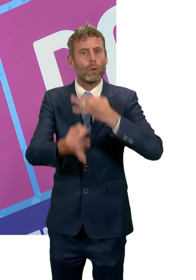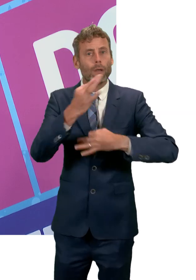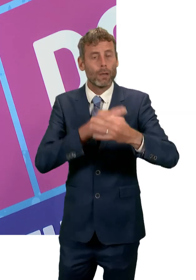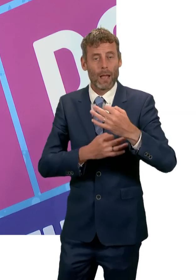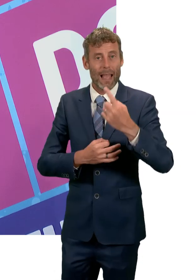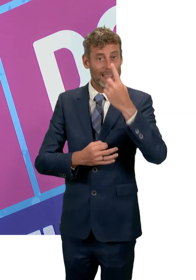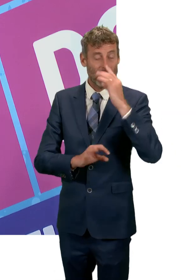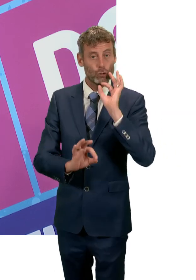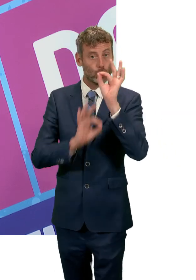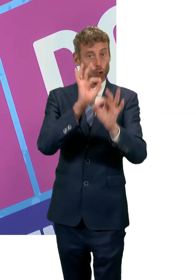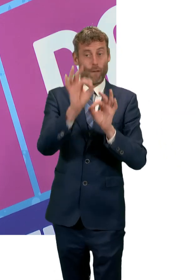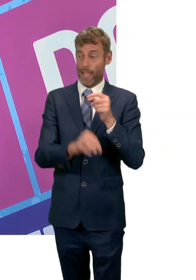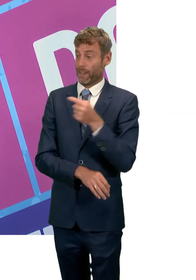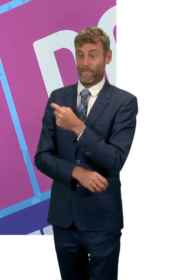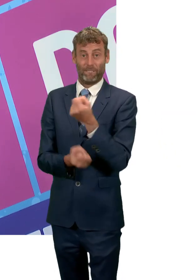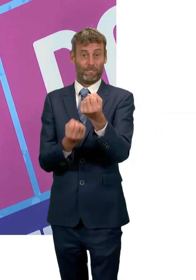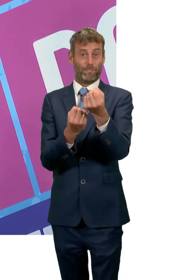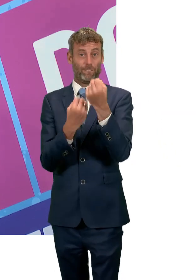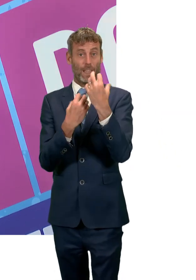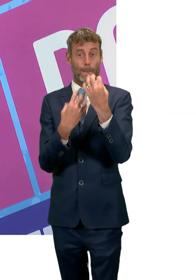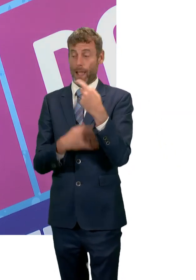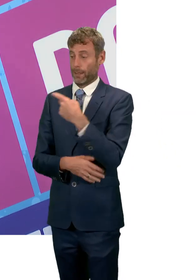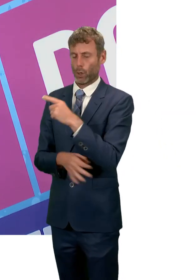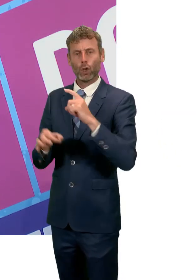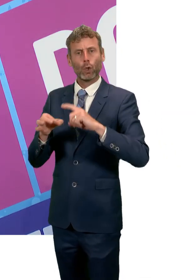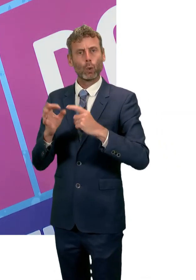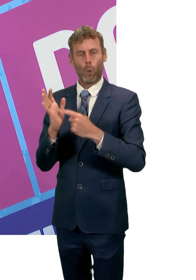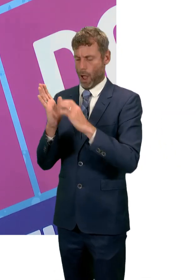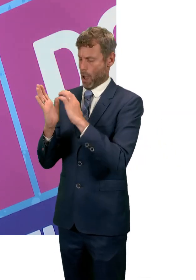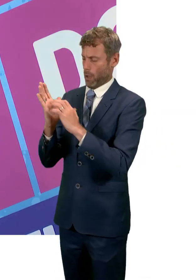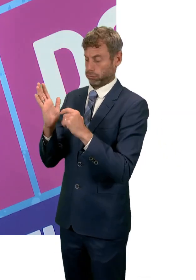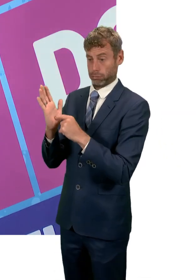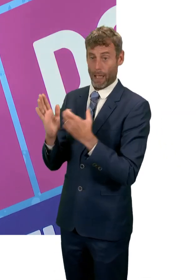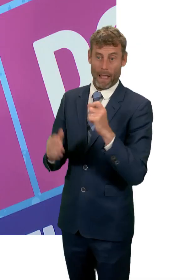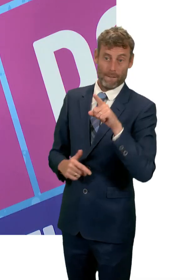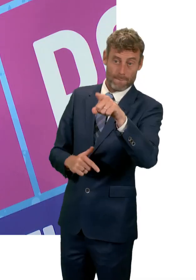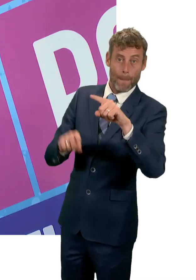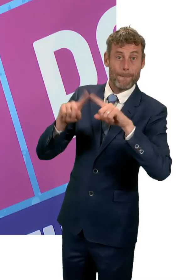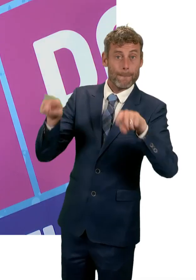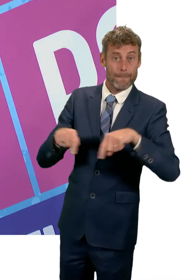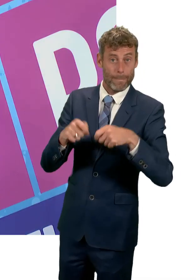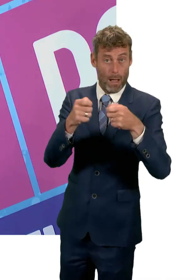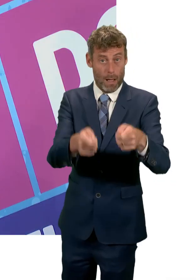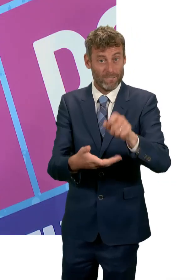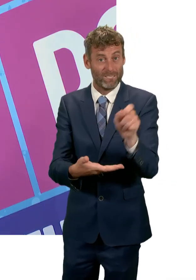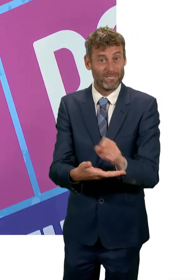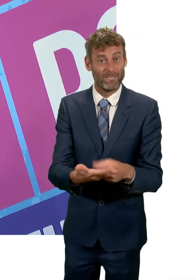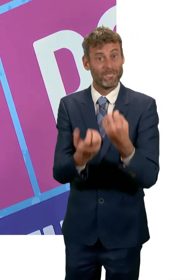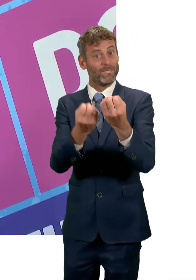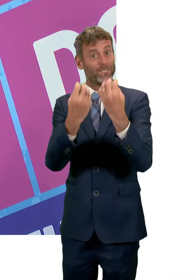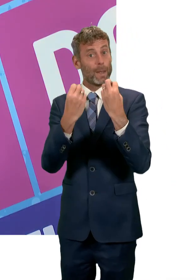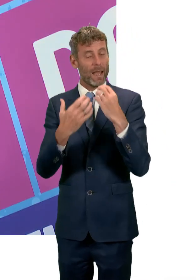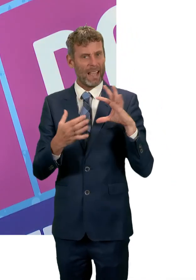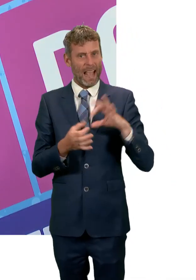there? By scanning the QR codes, and there's paper ones as well, so that we can get feedback of how